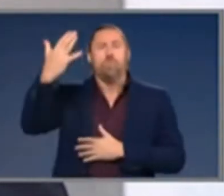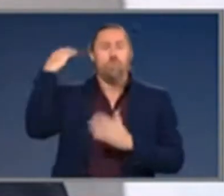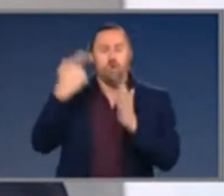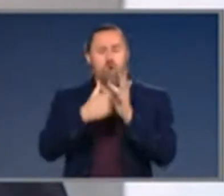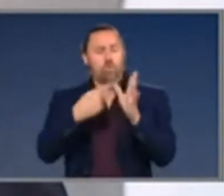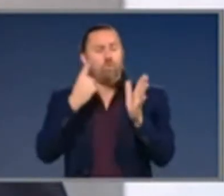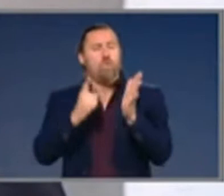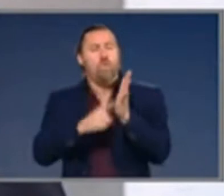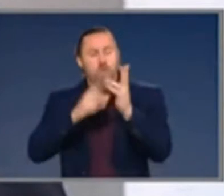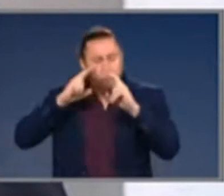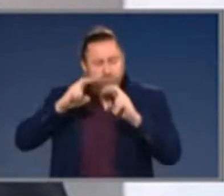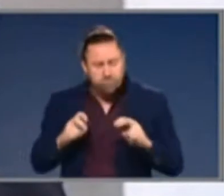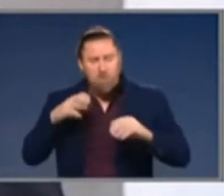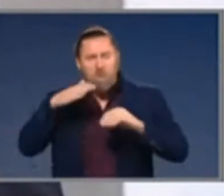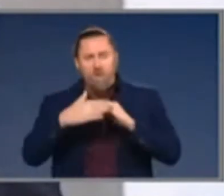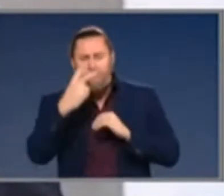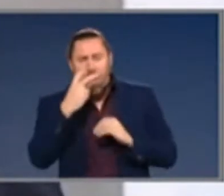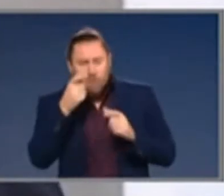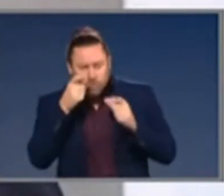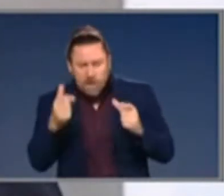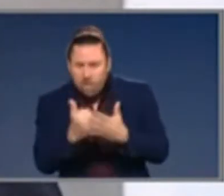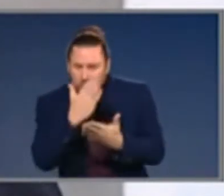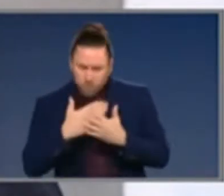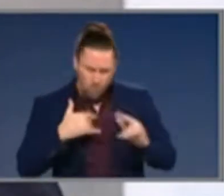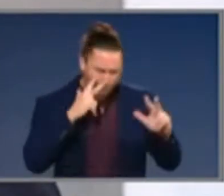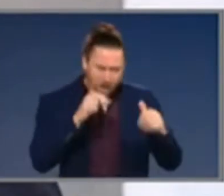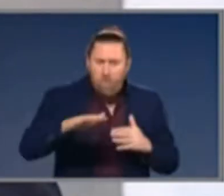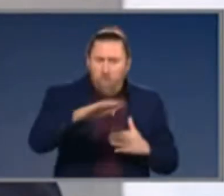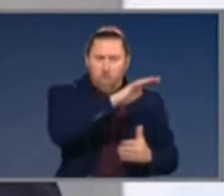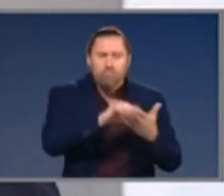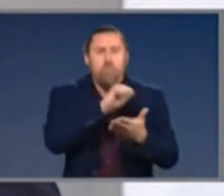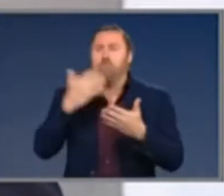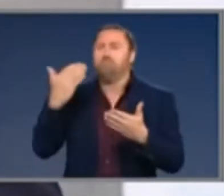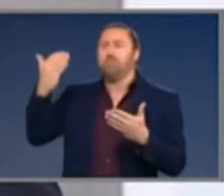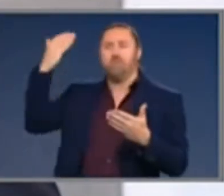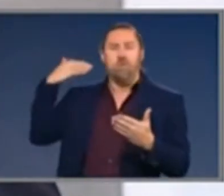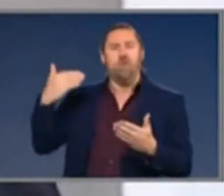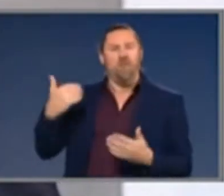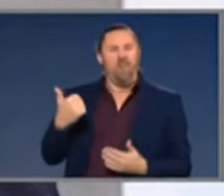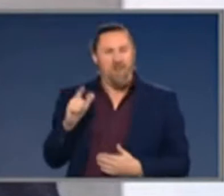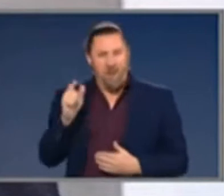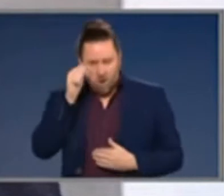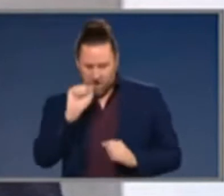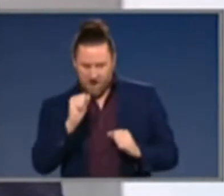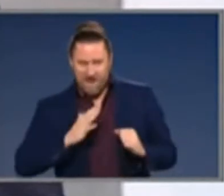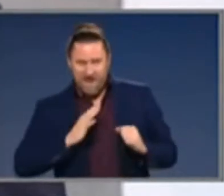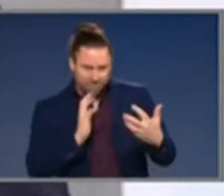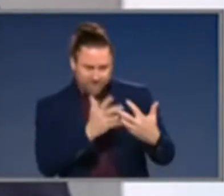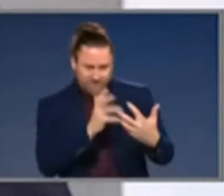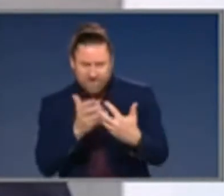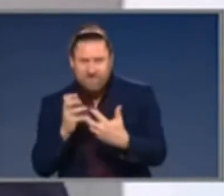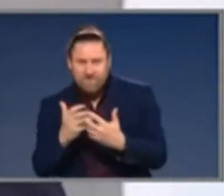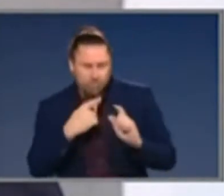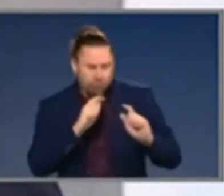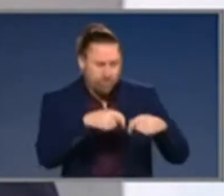care, because the nature of the demands on our aged care services have changed. In many ways, aged care facilities